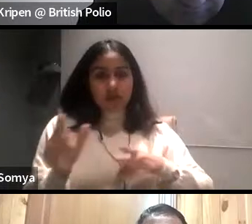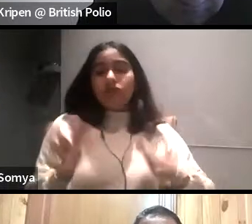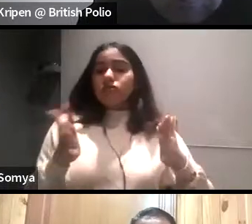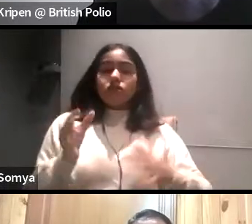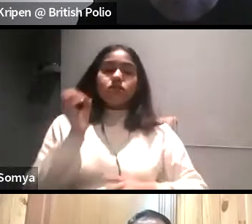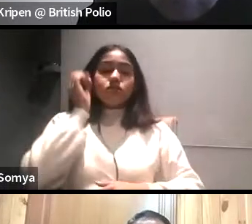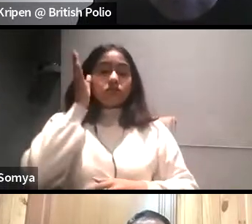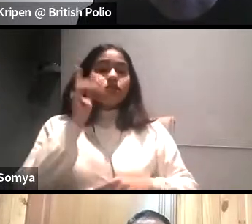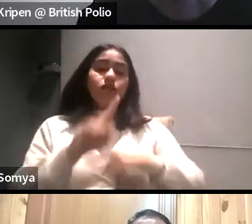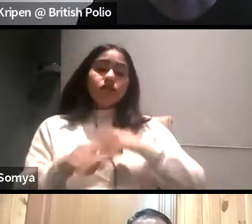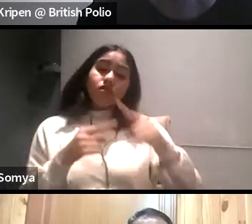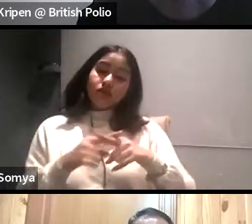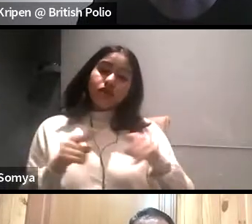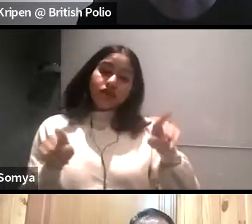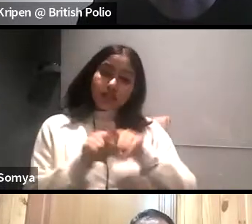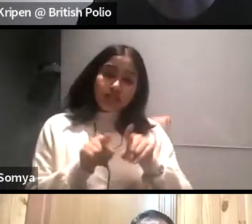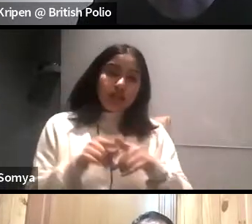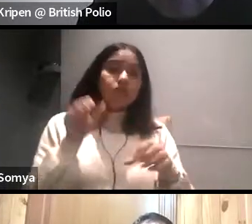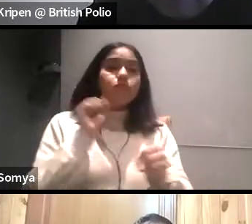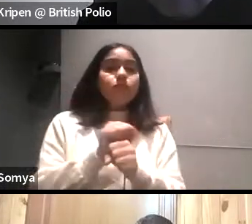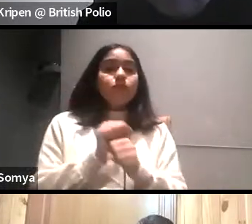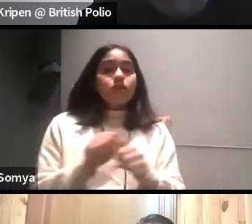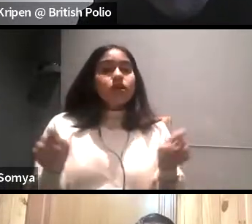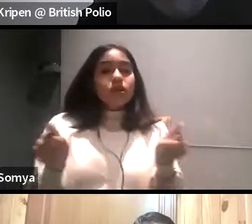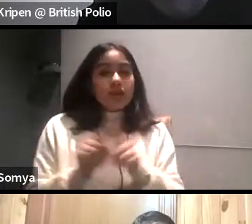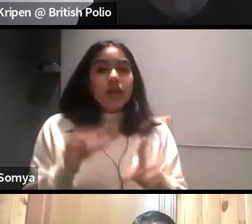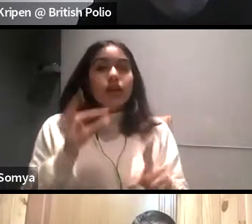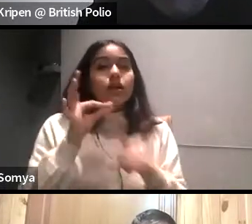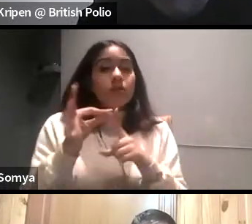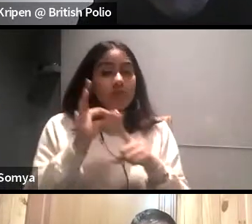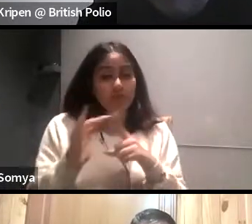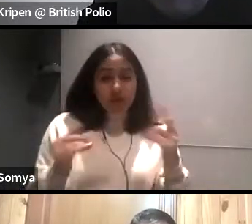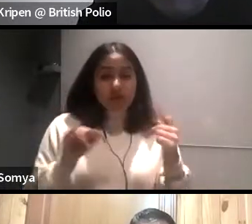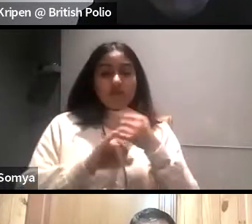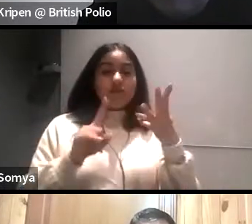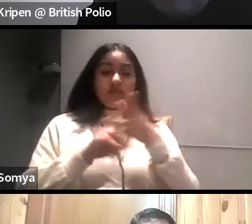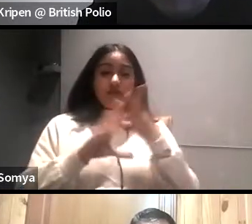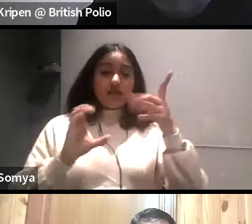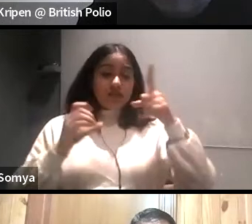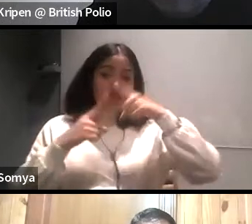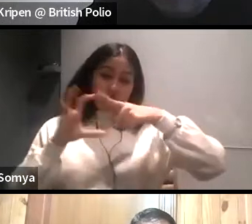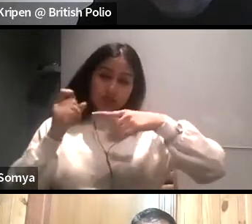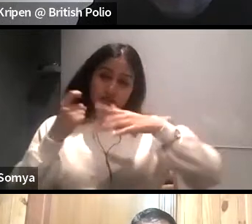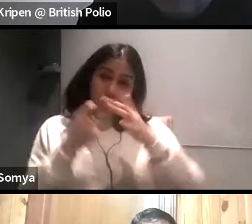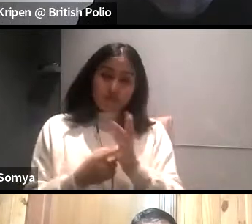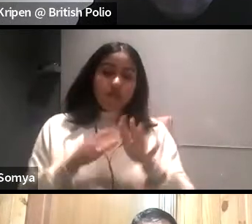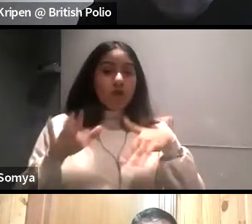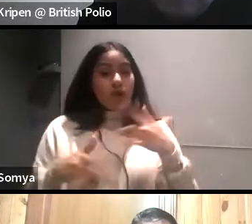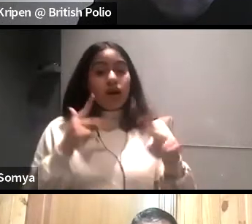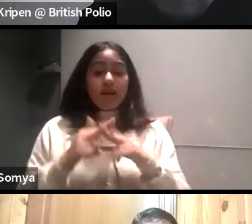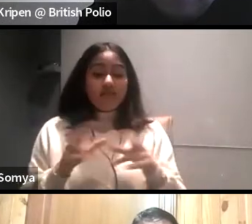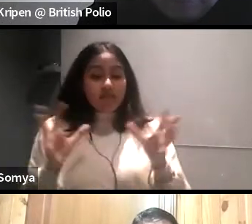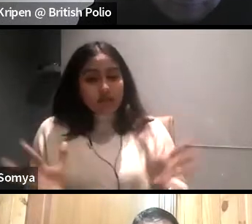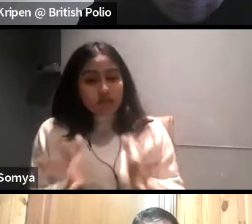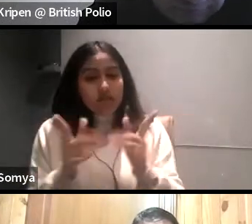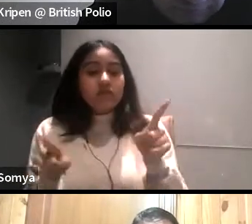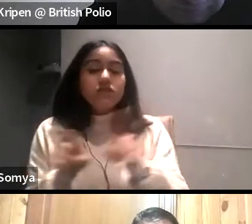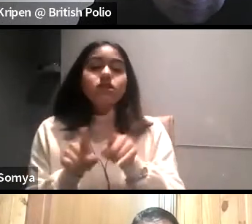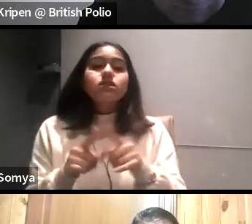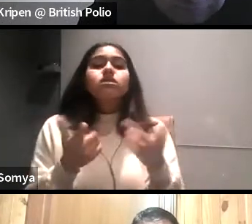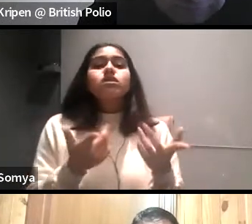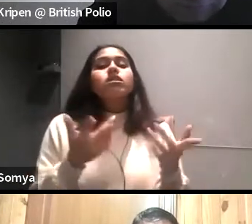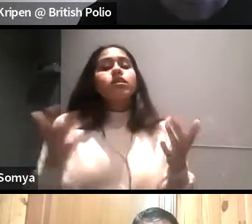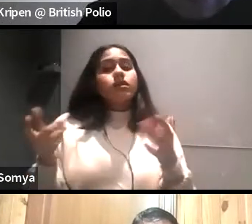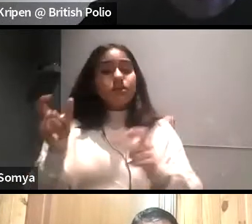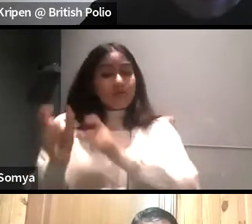awareness from the policy perspective, engaging with private sector strongly and influence them to hire